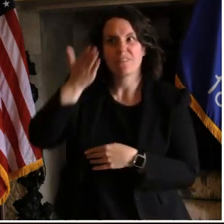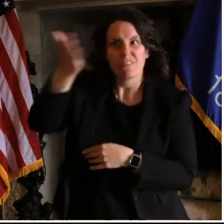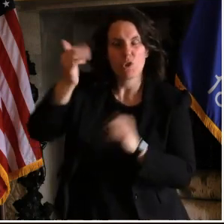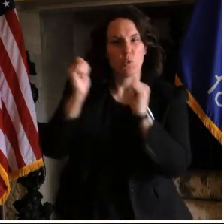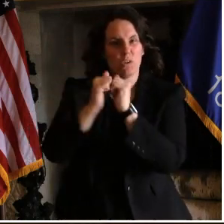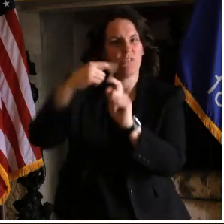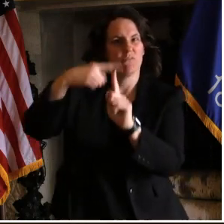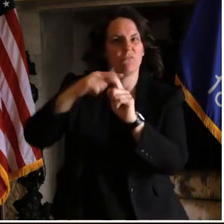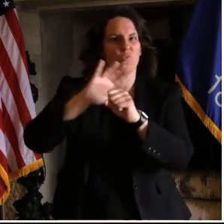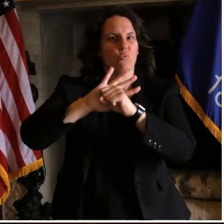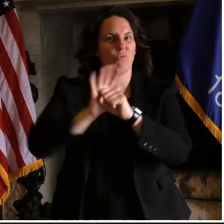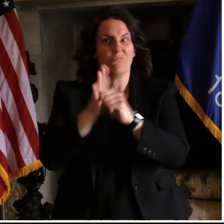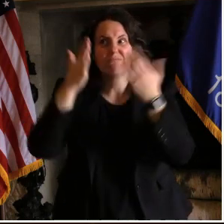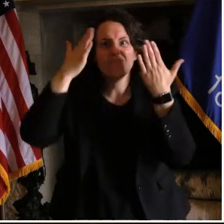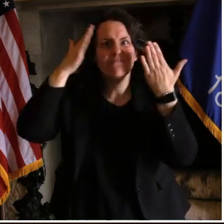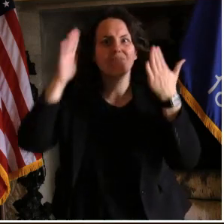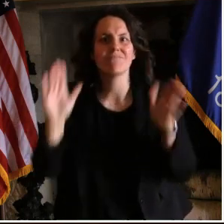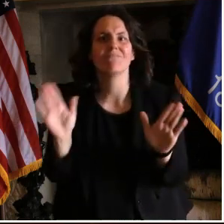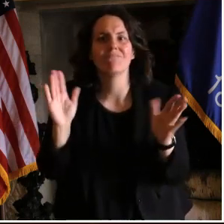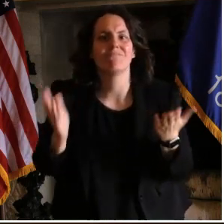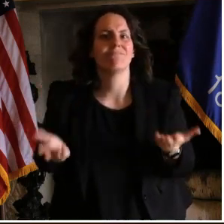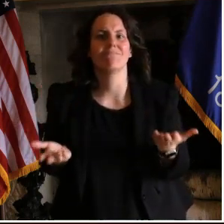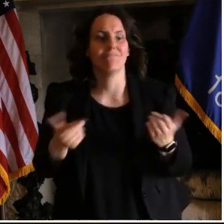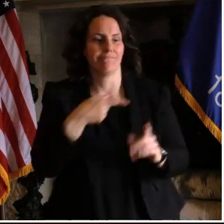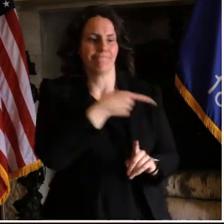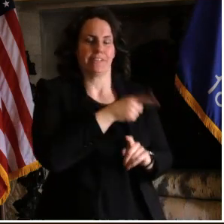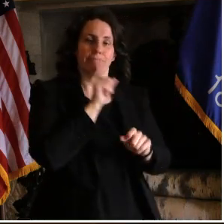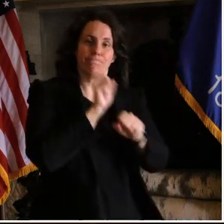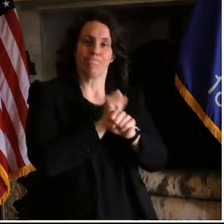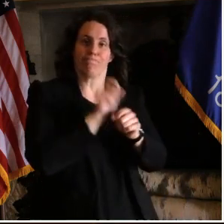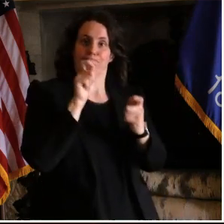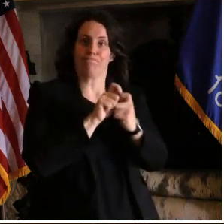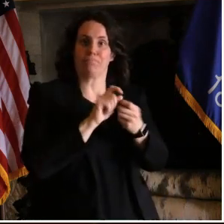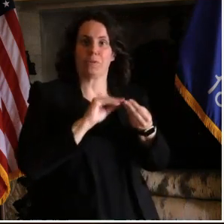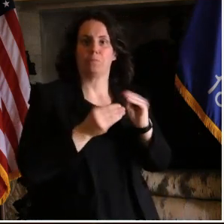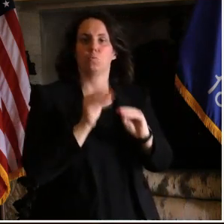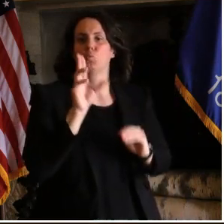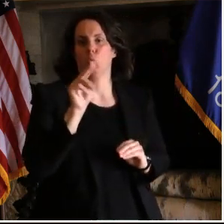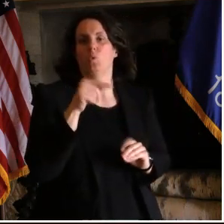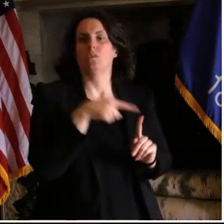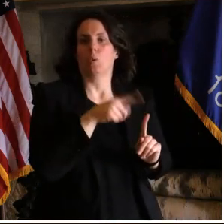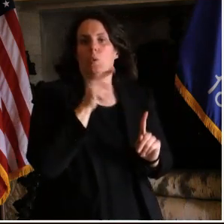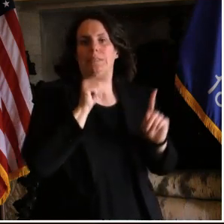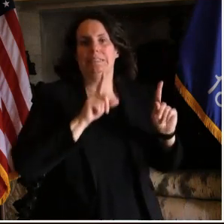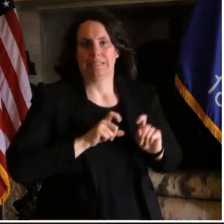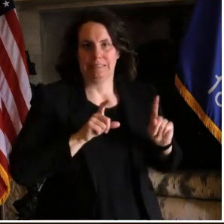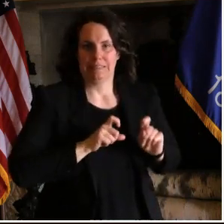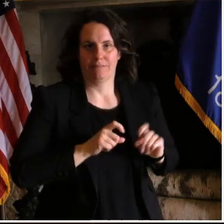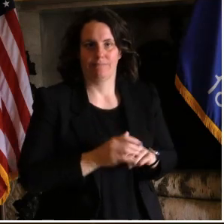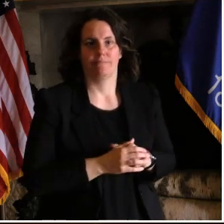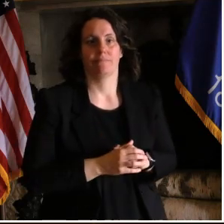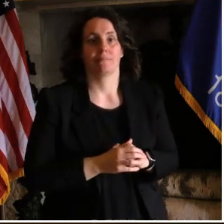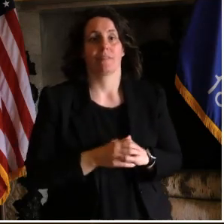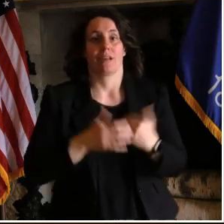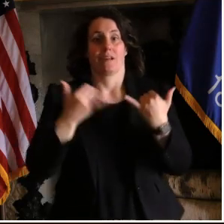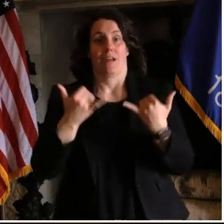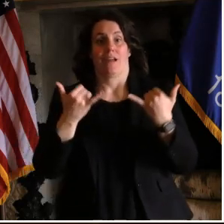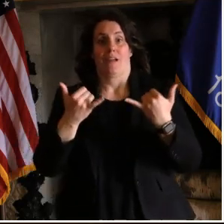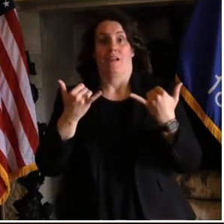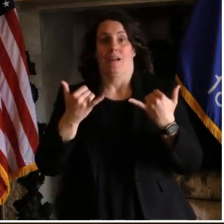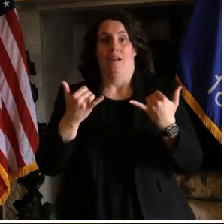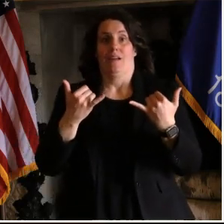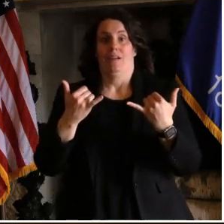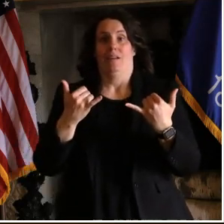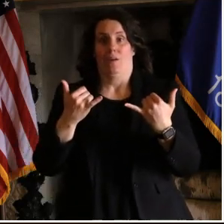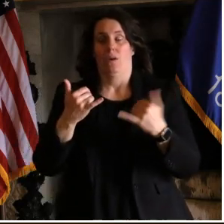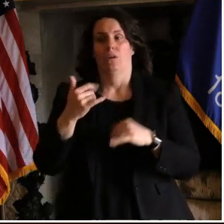okay. To understand the details of where the epidemic is going, where we are in that curve, we use a variety of strategies. Counting